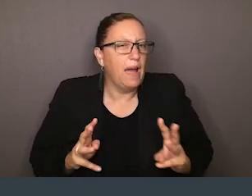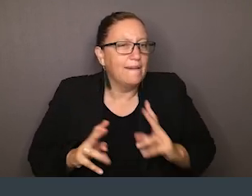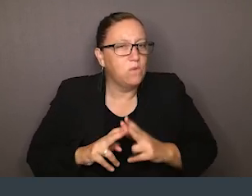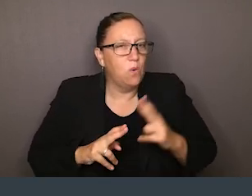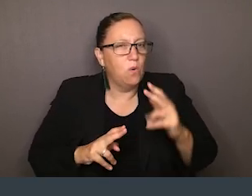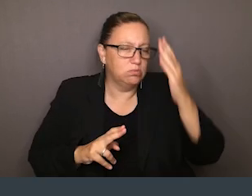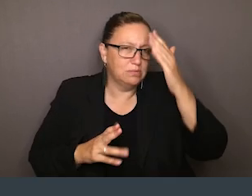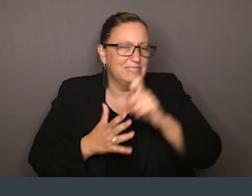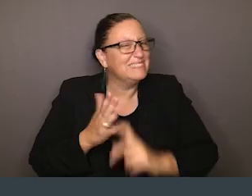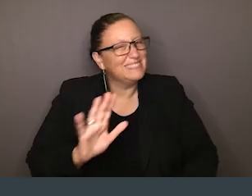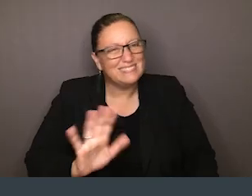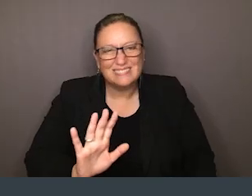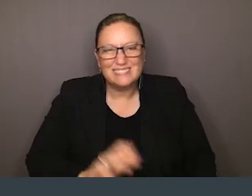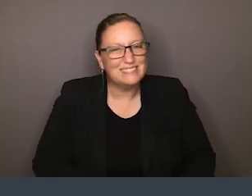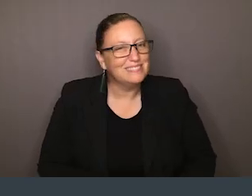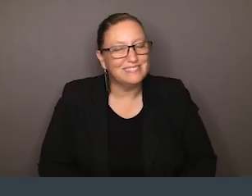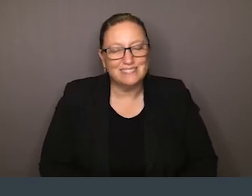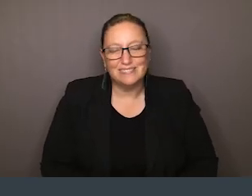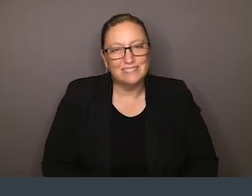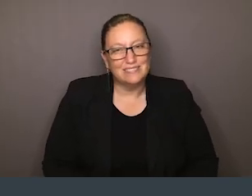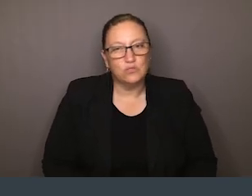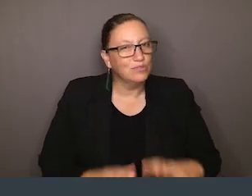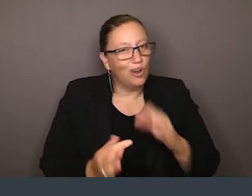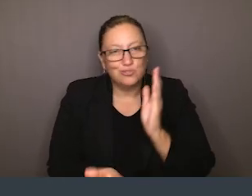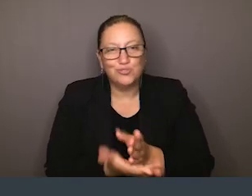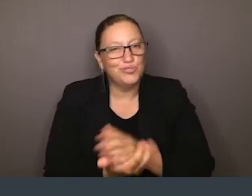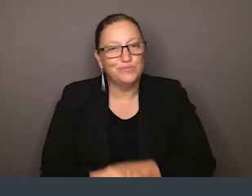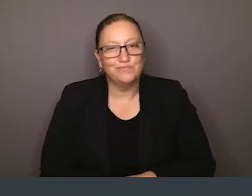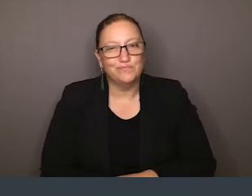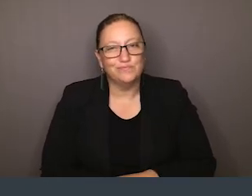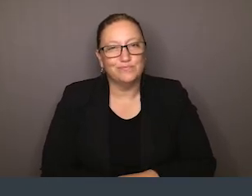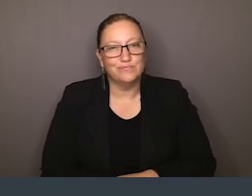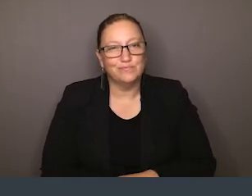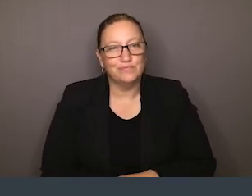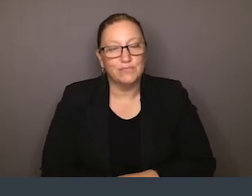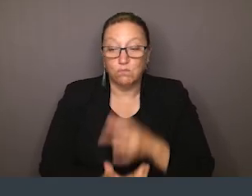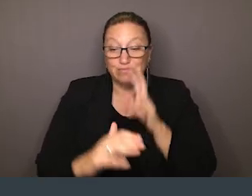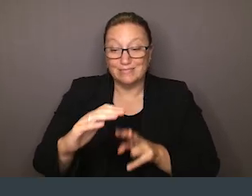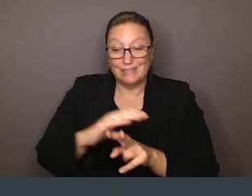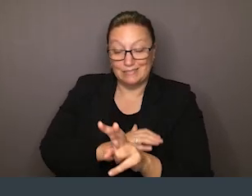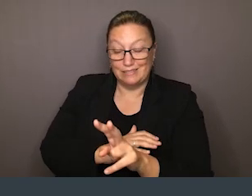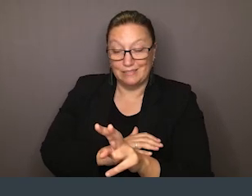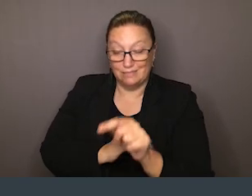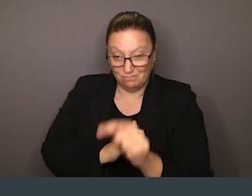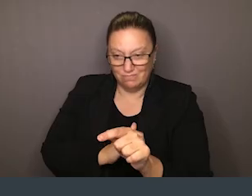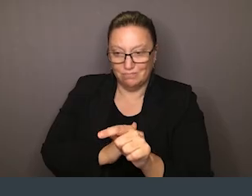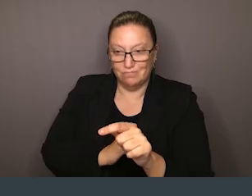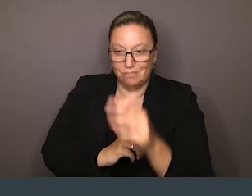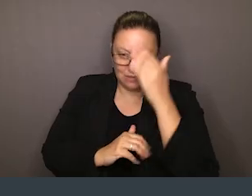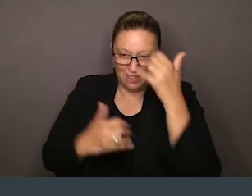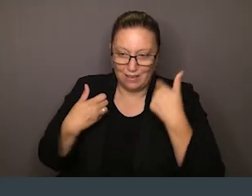the intellectual disability. Many of the identified predictors that we've heard about today relate